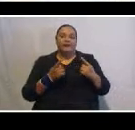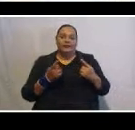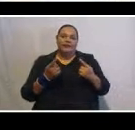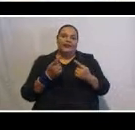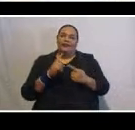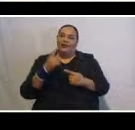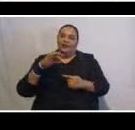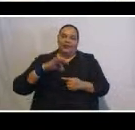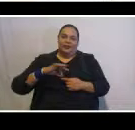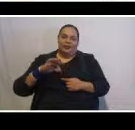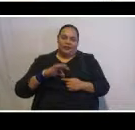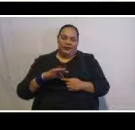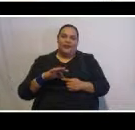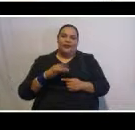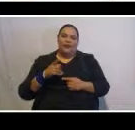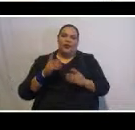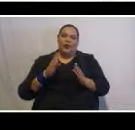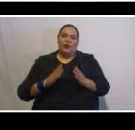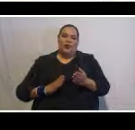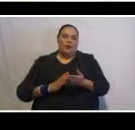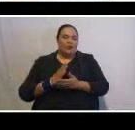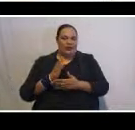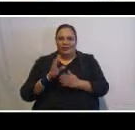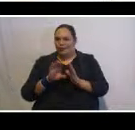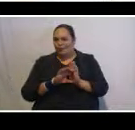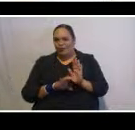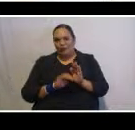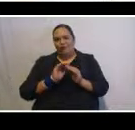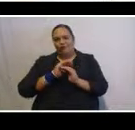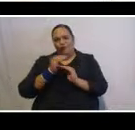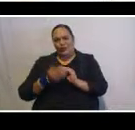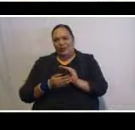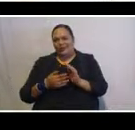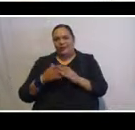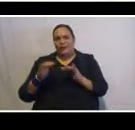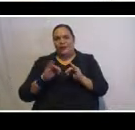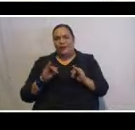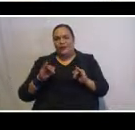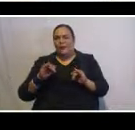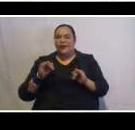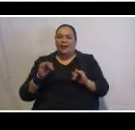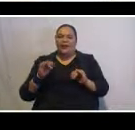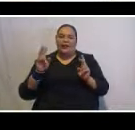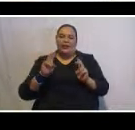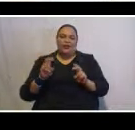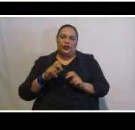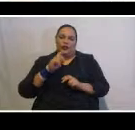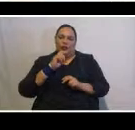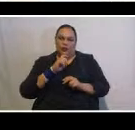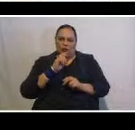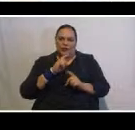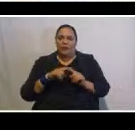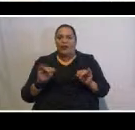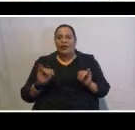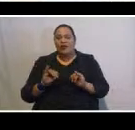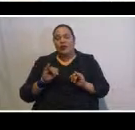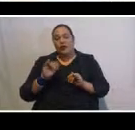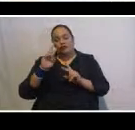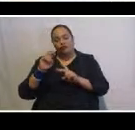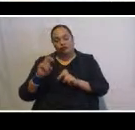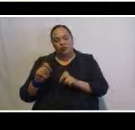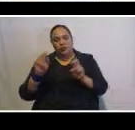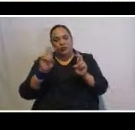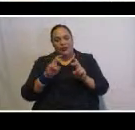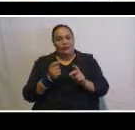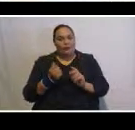energy as a basic human right in the Constitution, which protects against excessive electricity tariffs. The urgent revision of